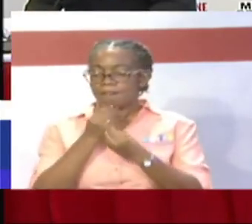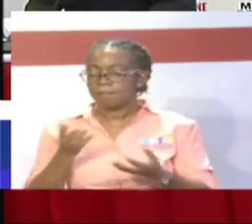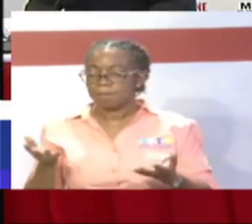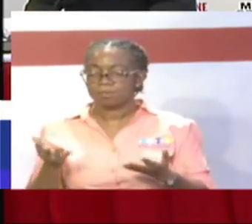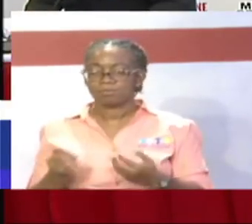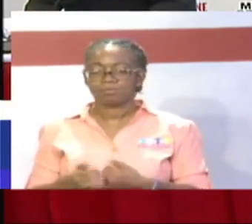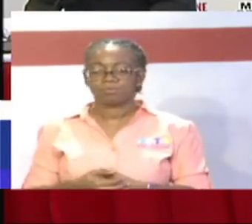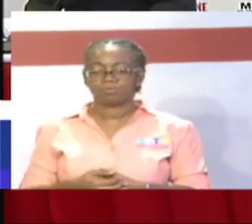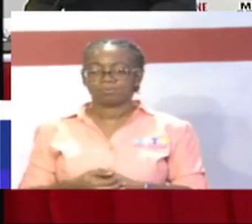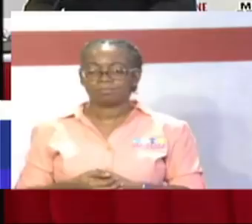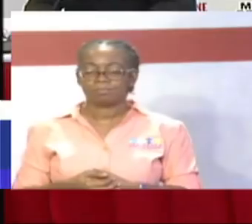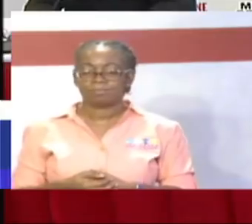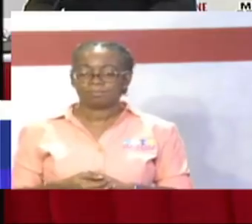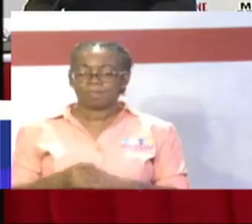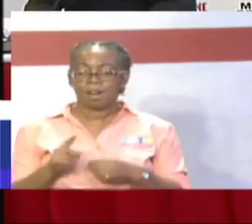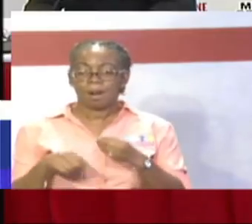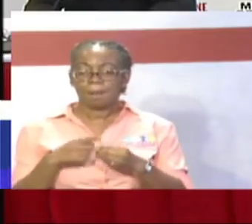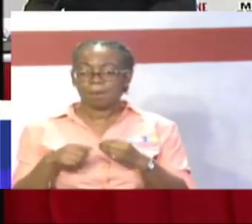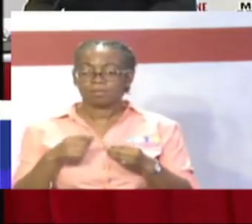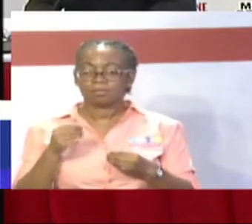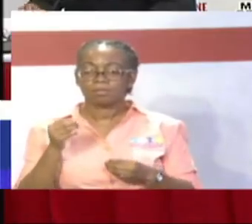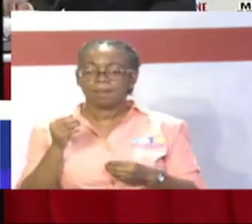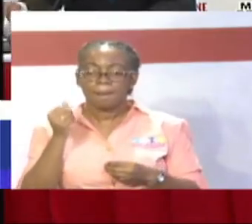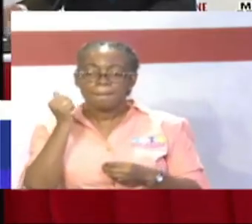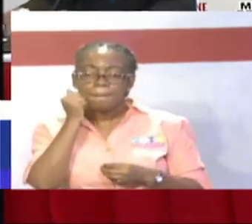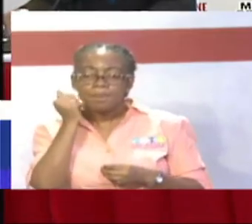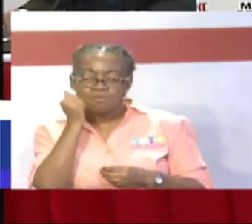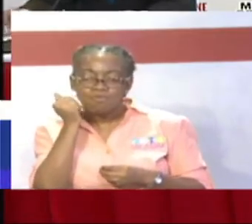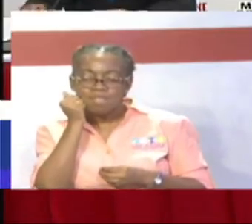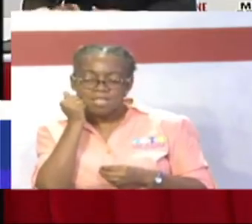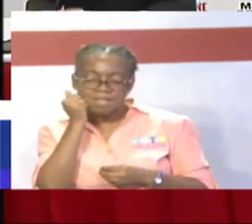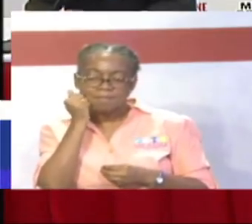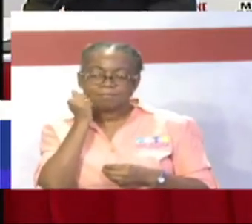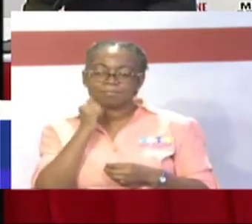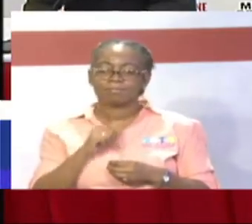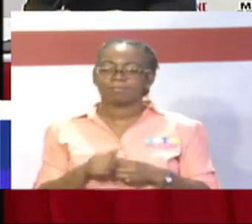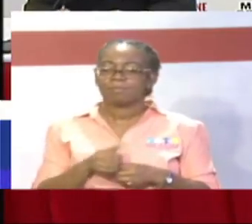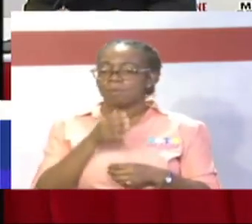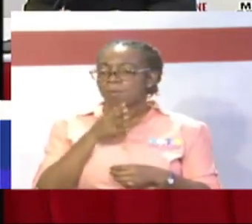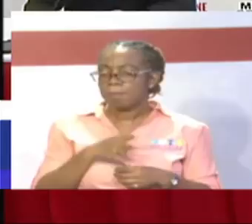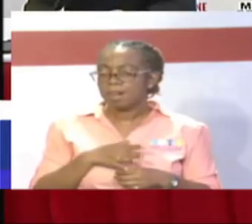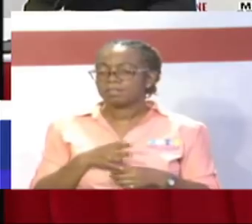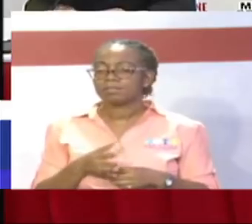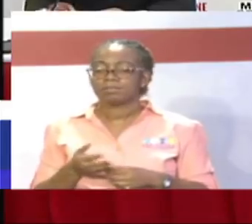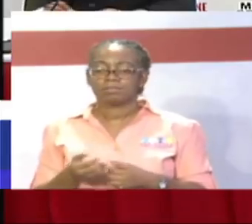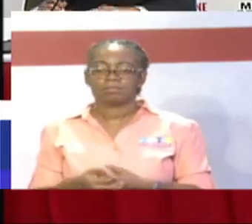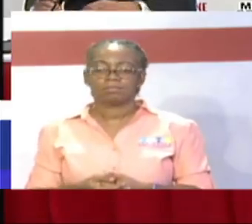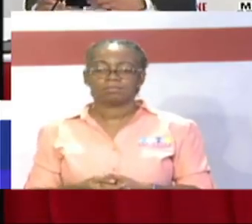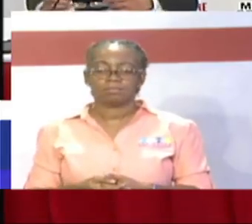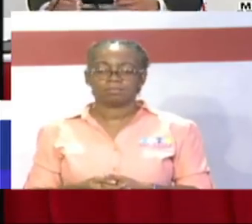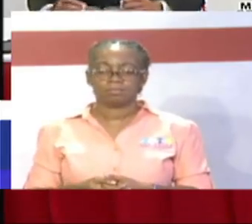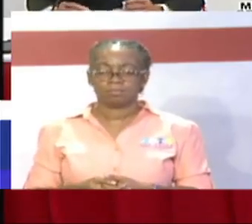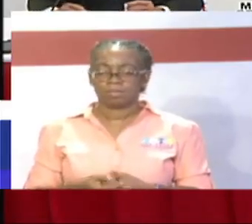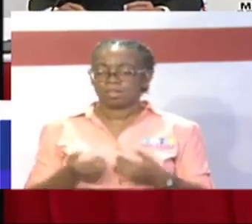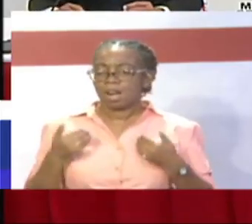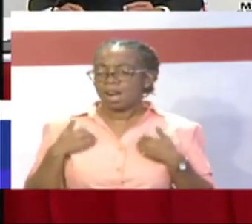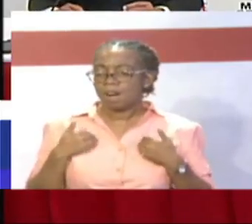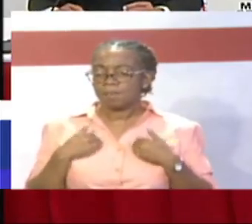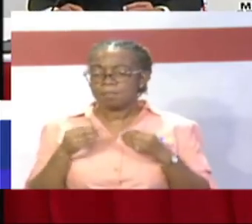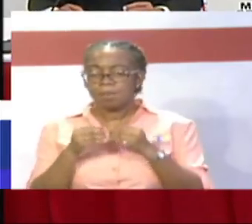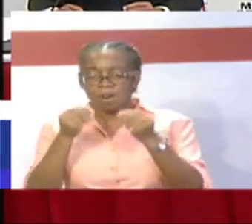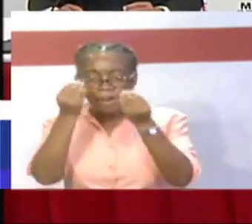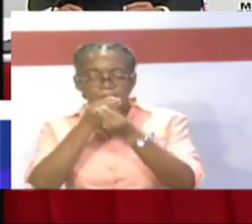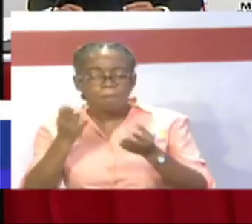on the menstrual cycles and those persons who would have had COVID-19. Has there been an update on